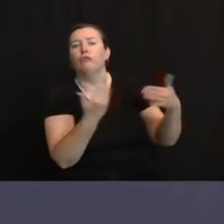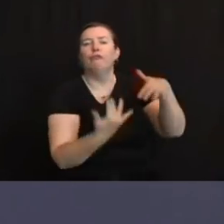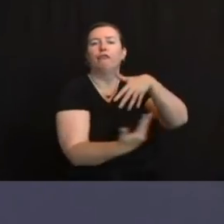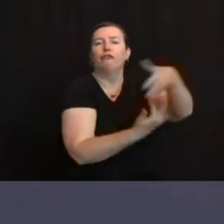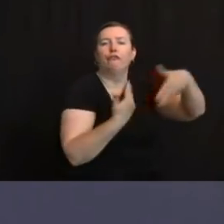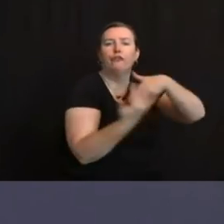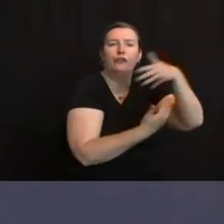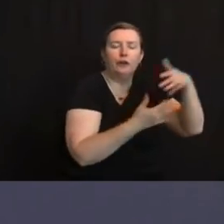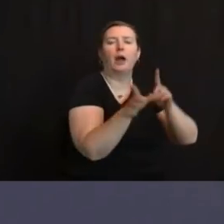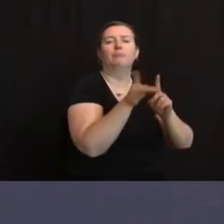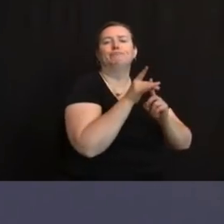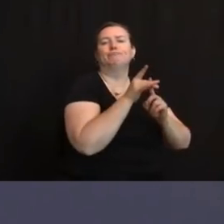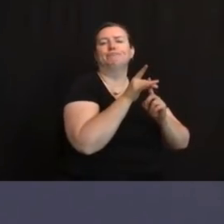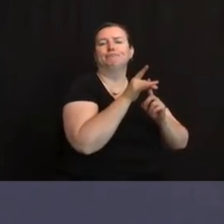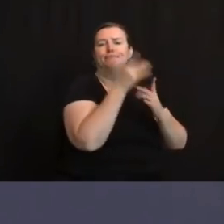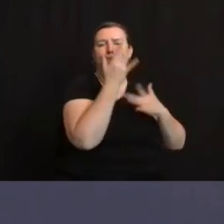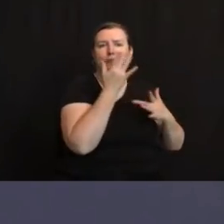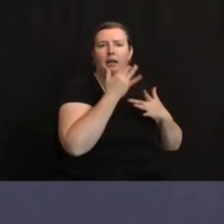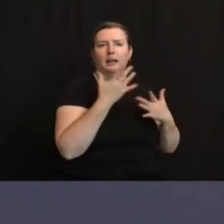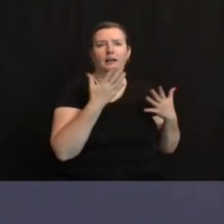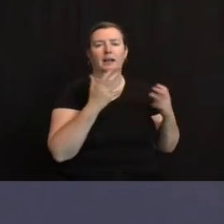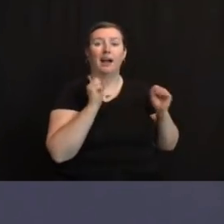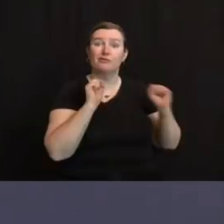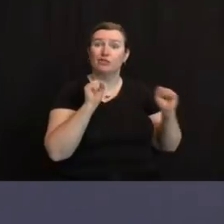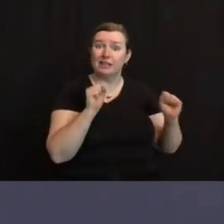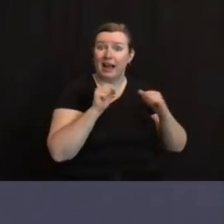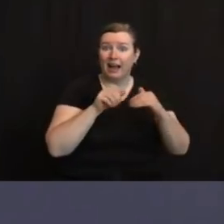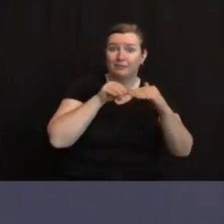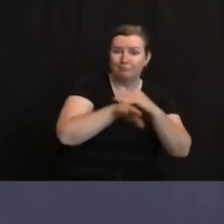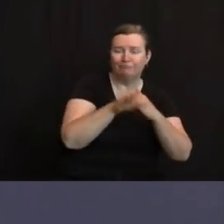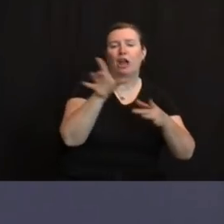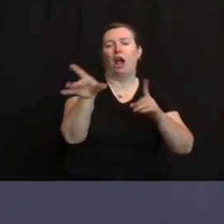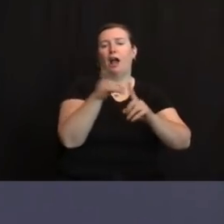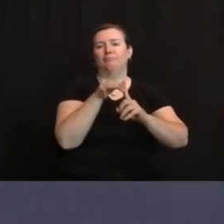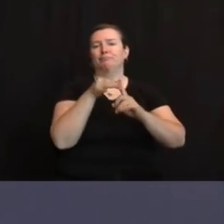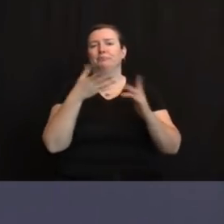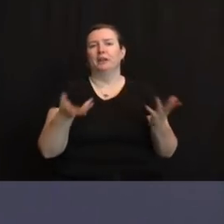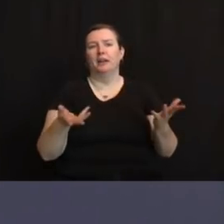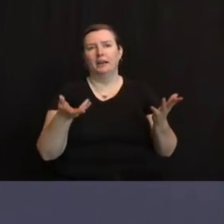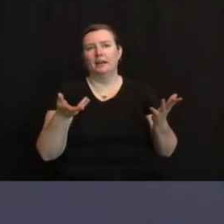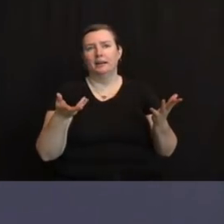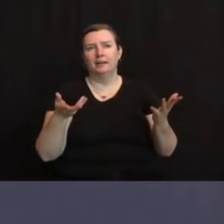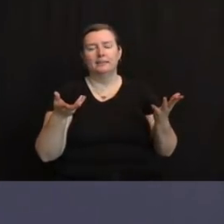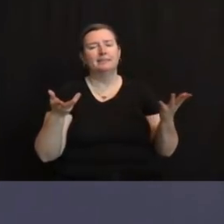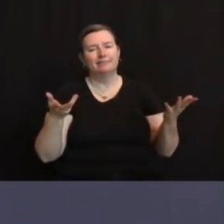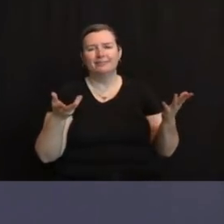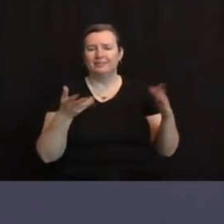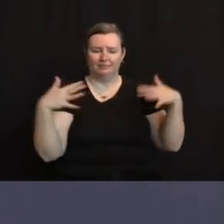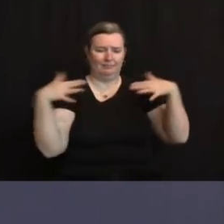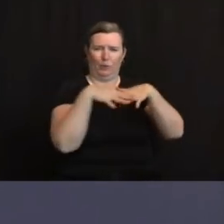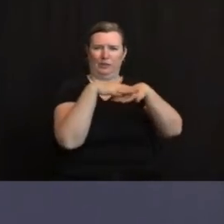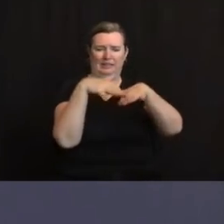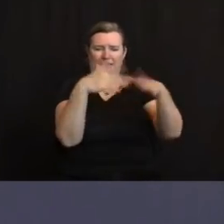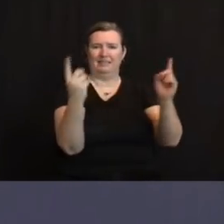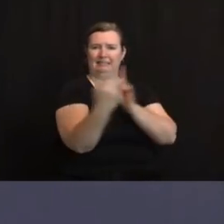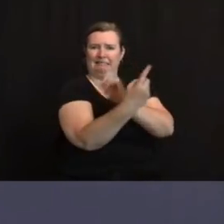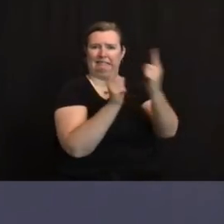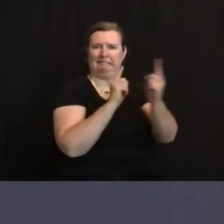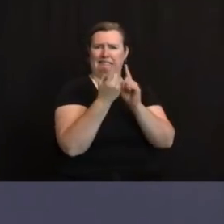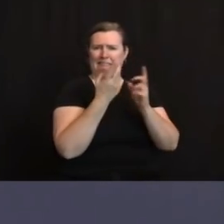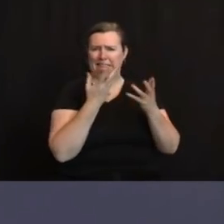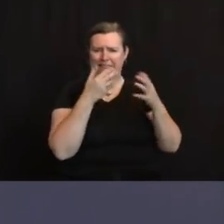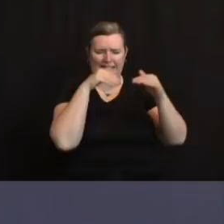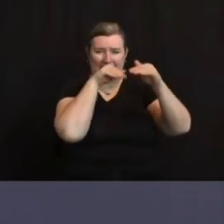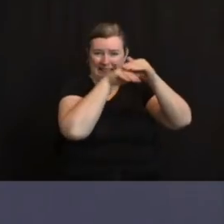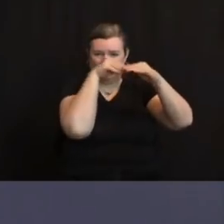it's the overpacked, densely packed in, populated indoor reality. That's where